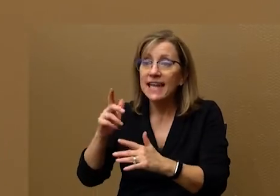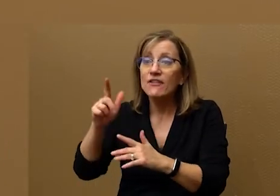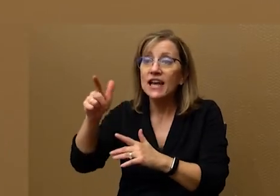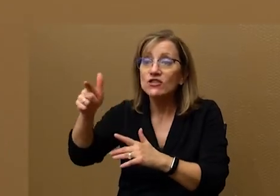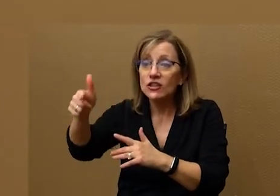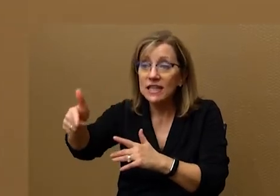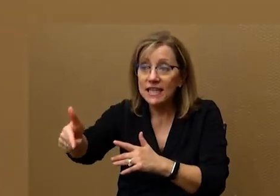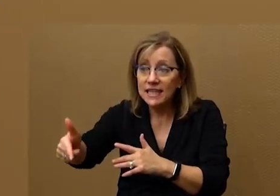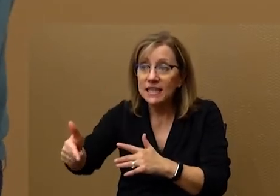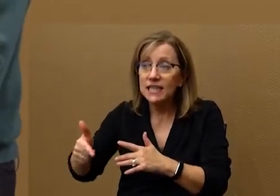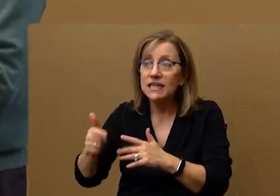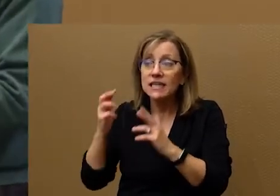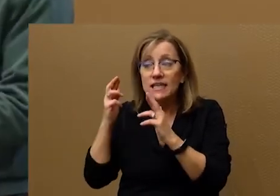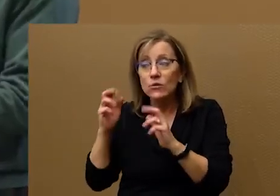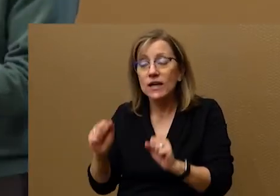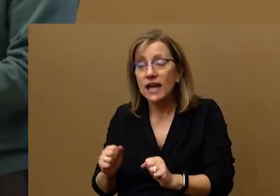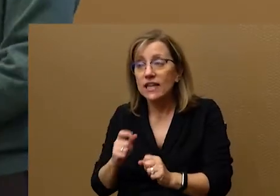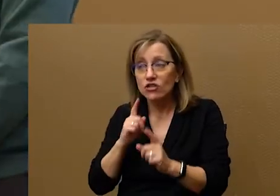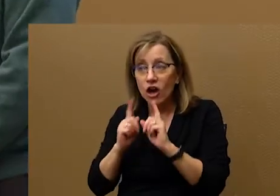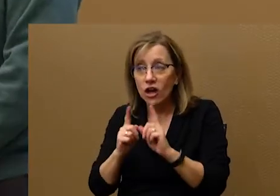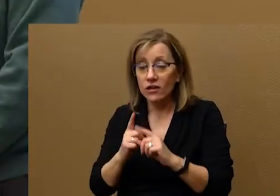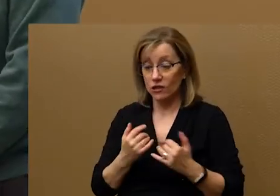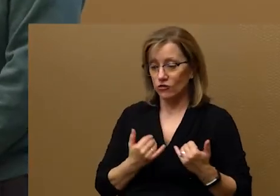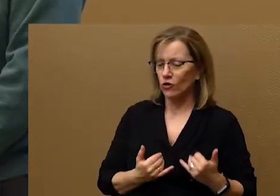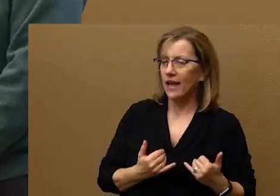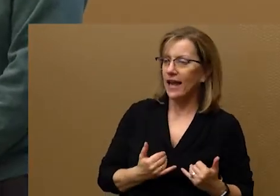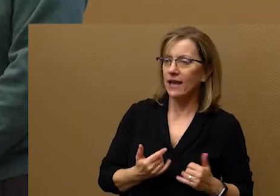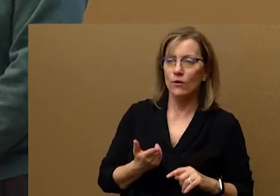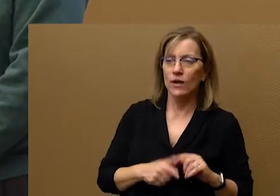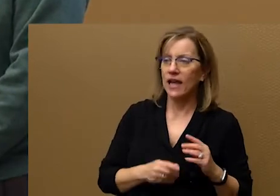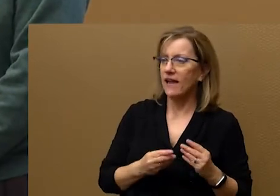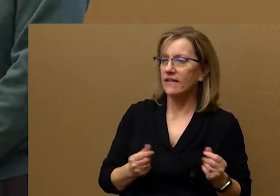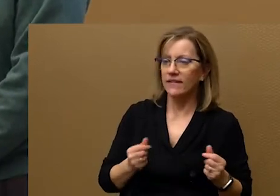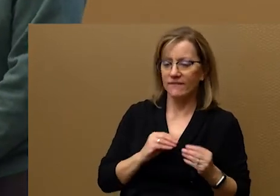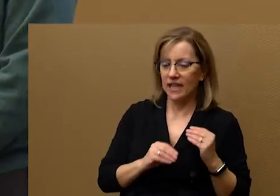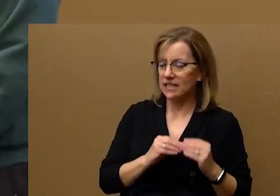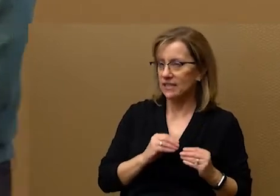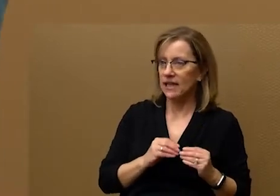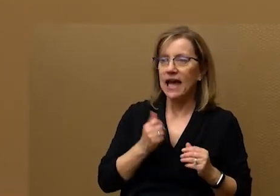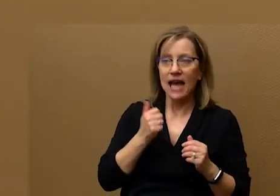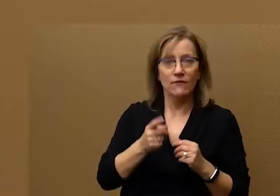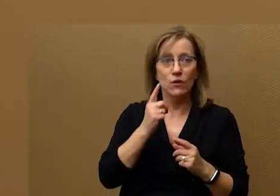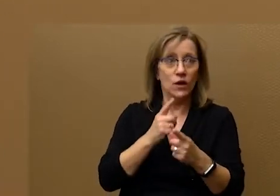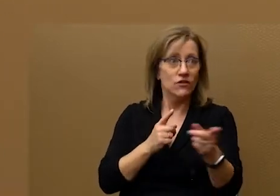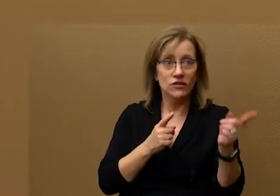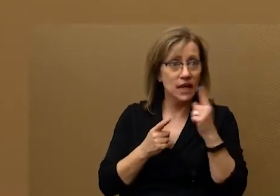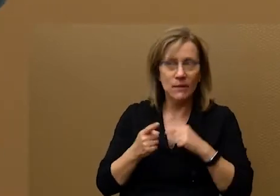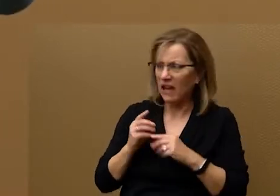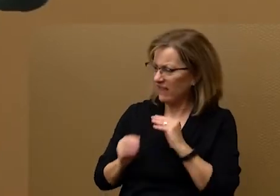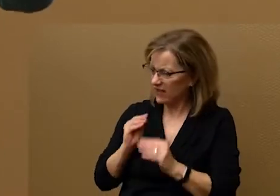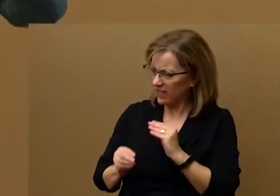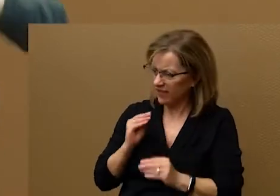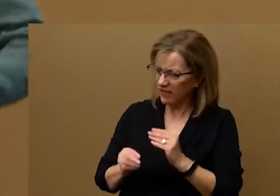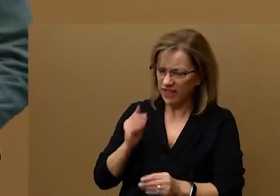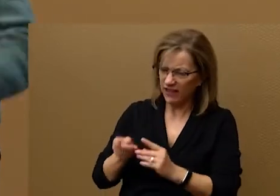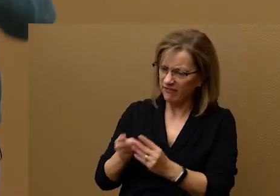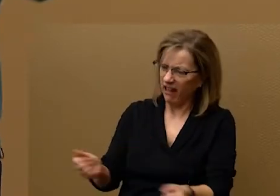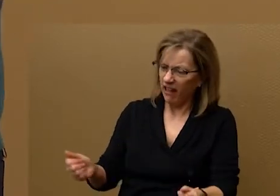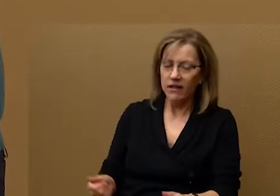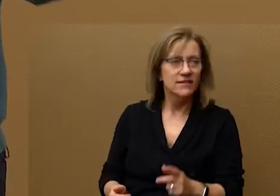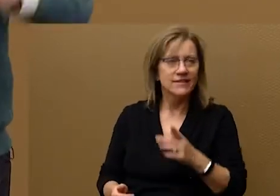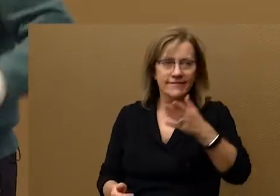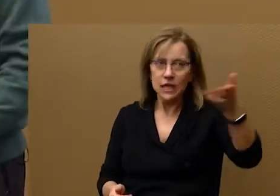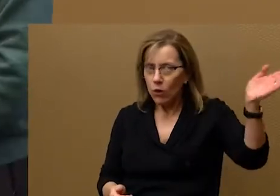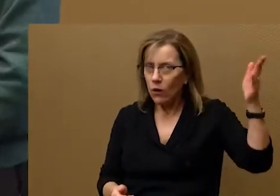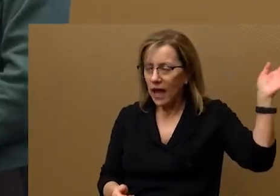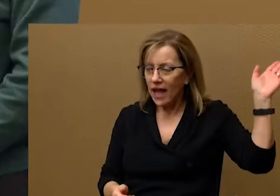that eventually, I hope you will be able to talk. But I know we're not going to fix it today, and everyone who's telling me to fix it, I'm going to